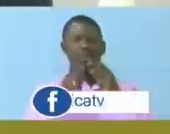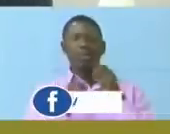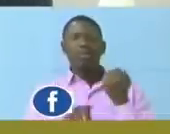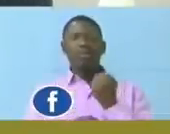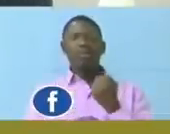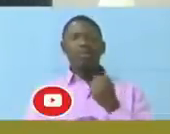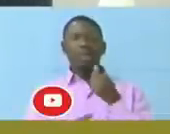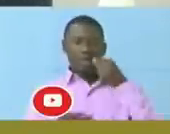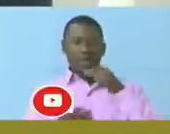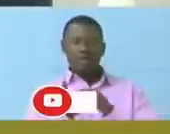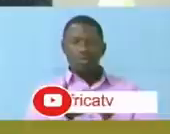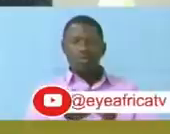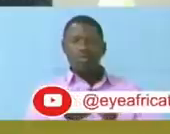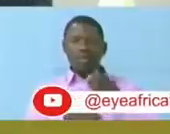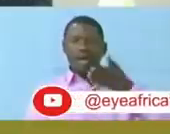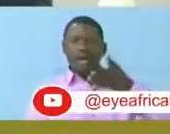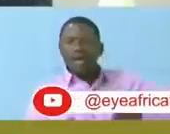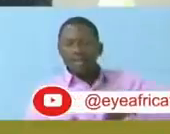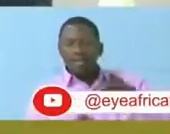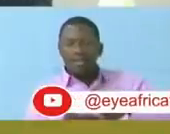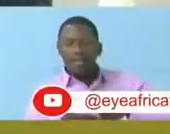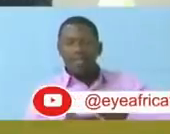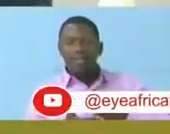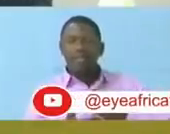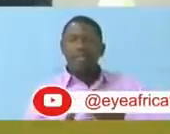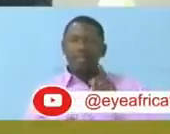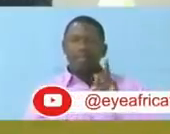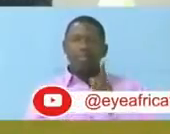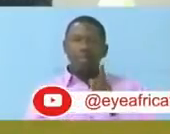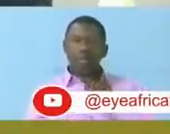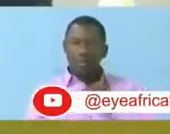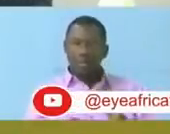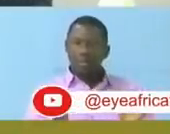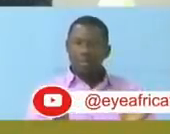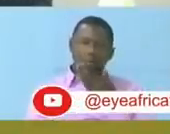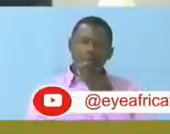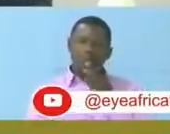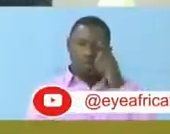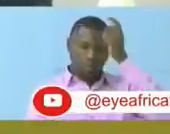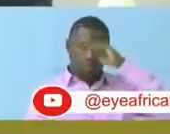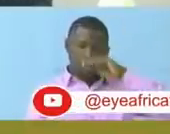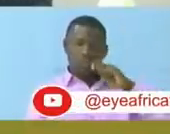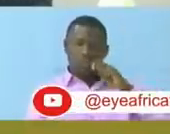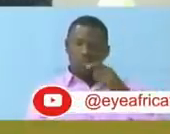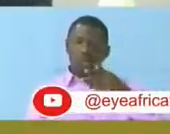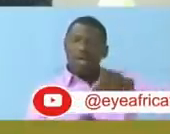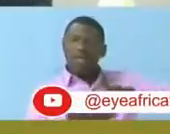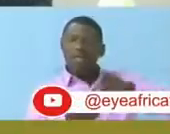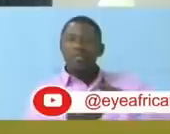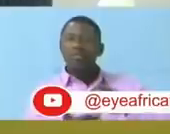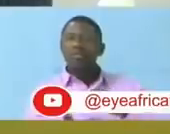Because the letter would have been addressed, at least the one that went to the police would have been addressed to the IGP.